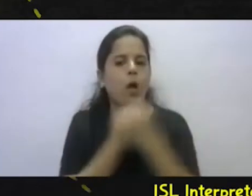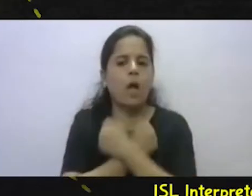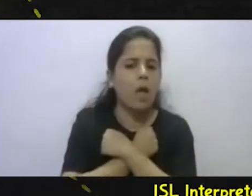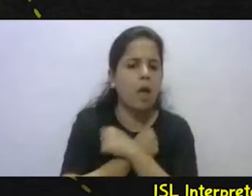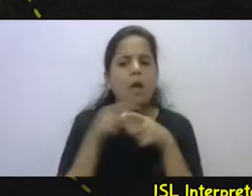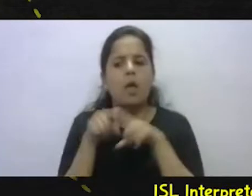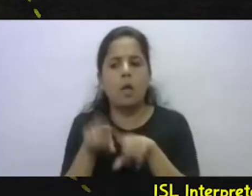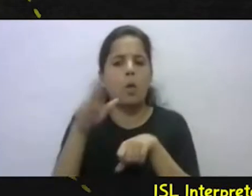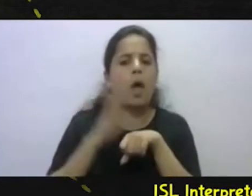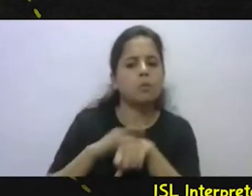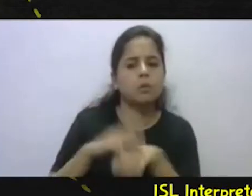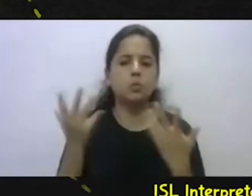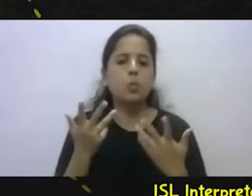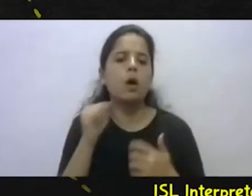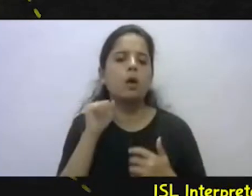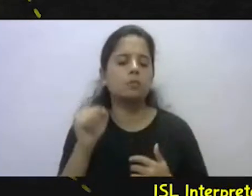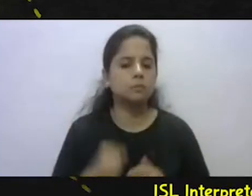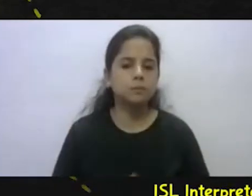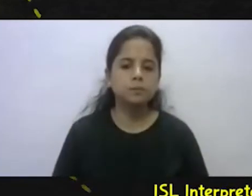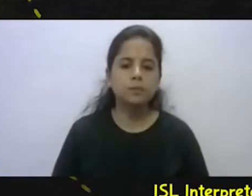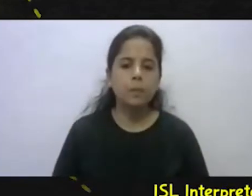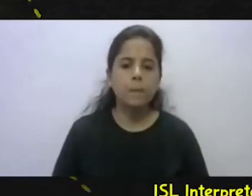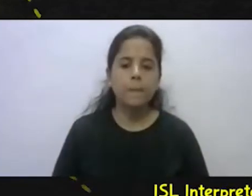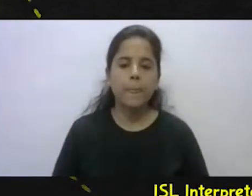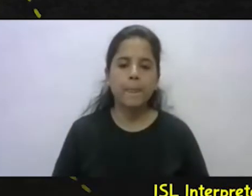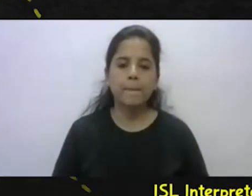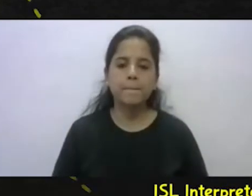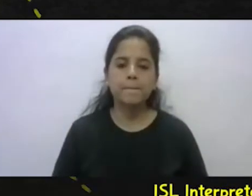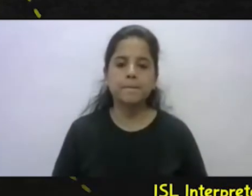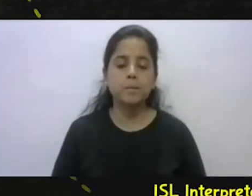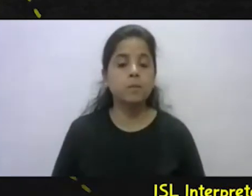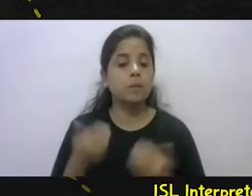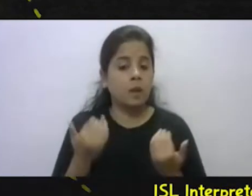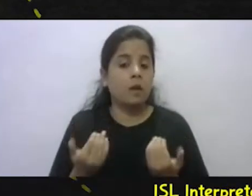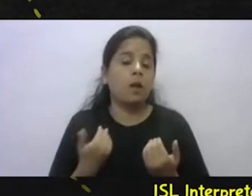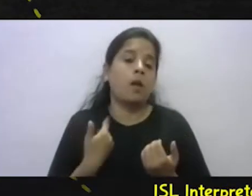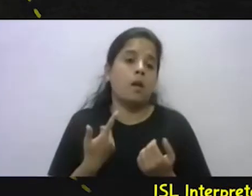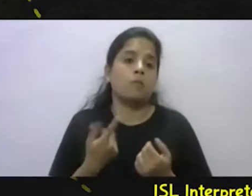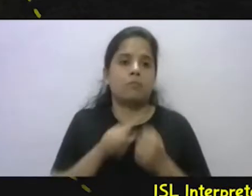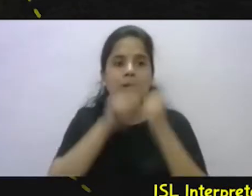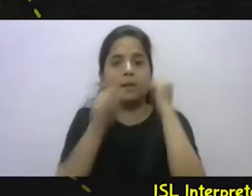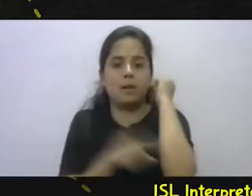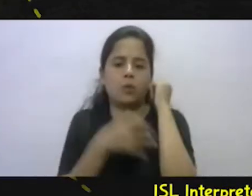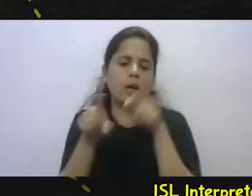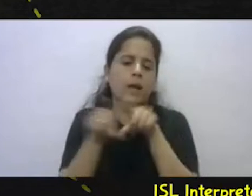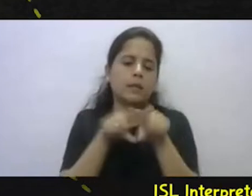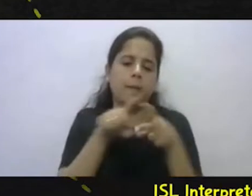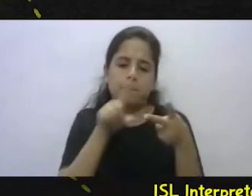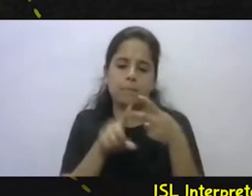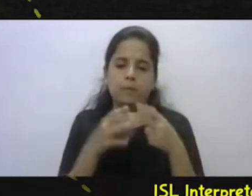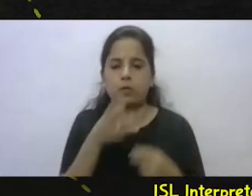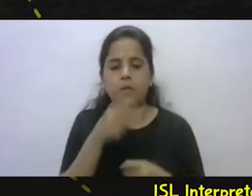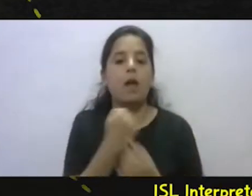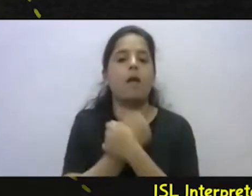can experience. And to end on another example of the love